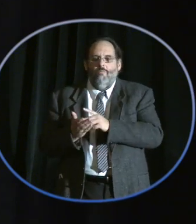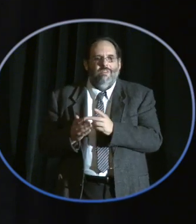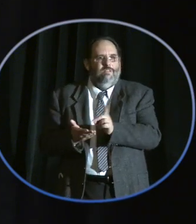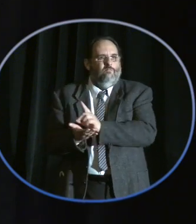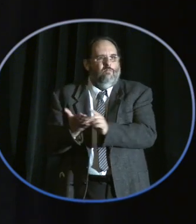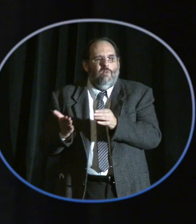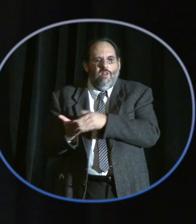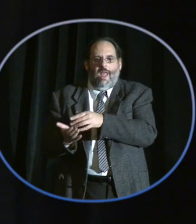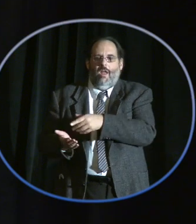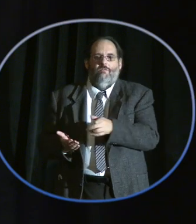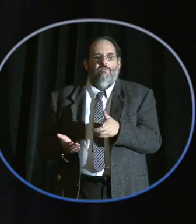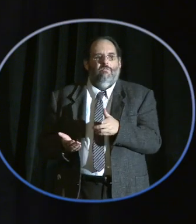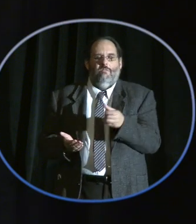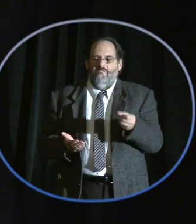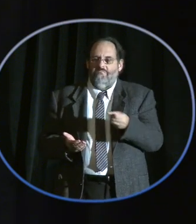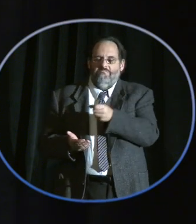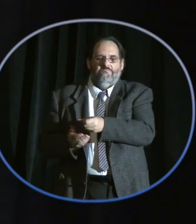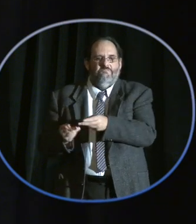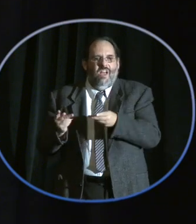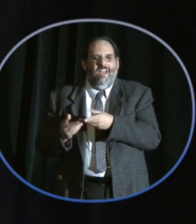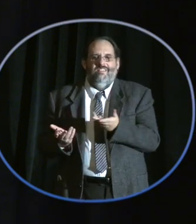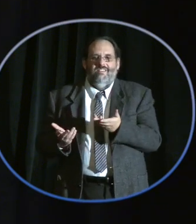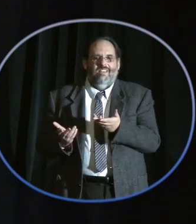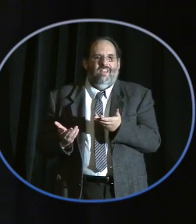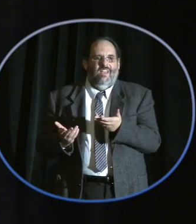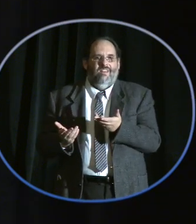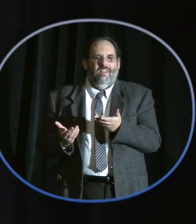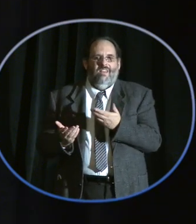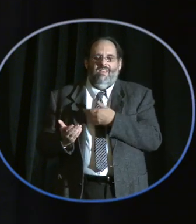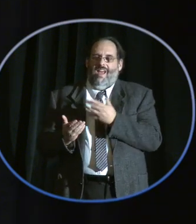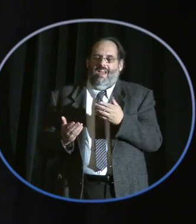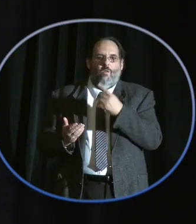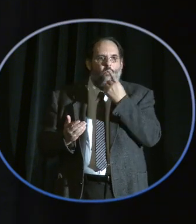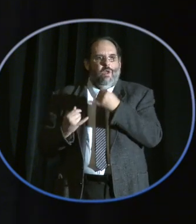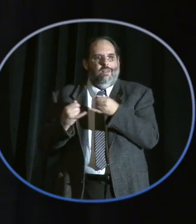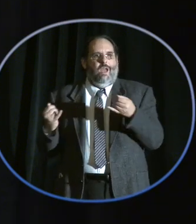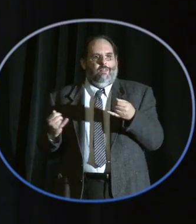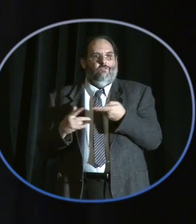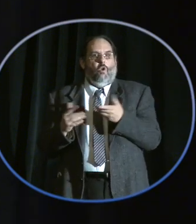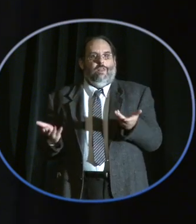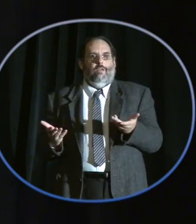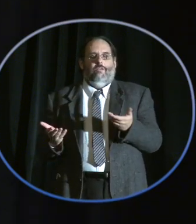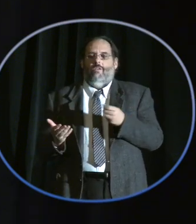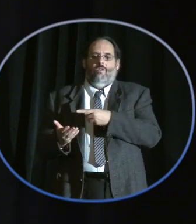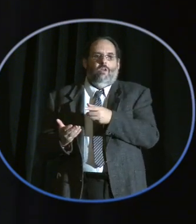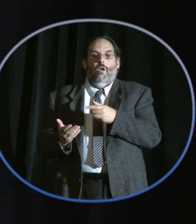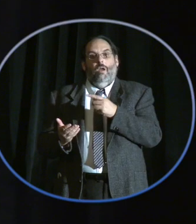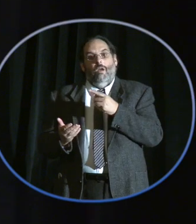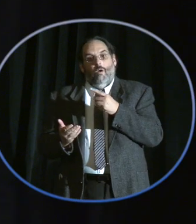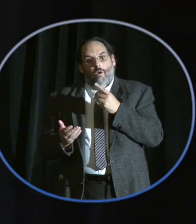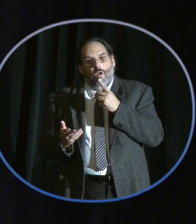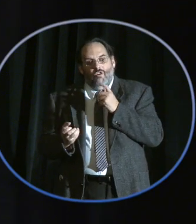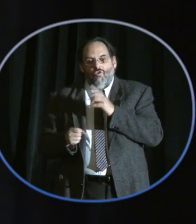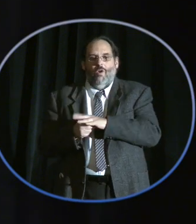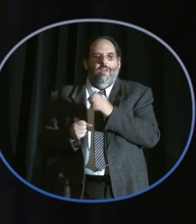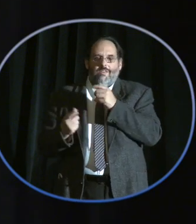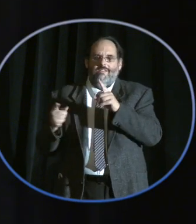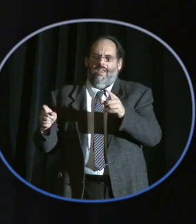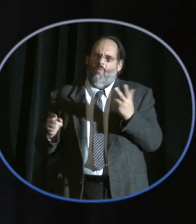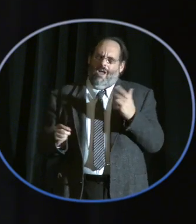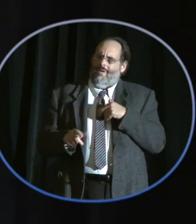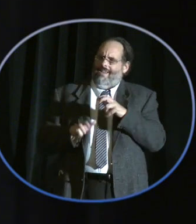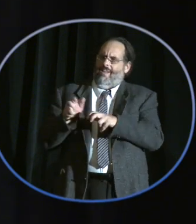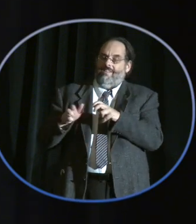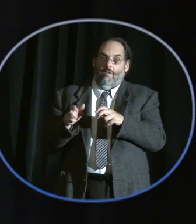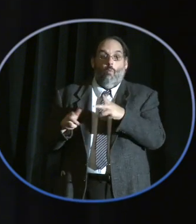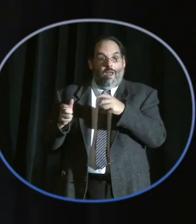were purposely put in places in the birthplace of redlining to make sure that they didn't succeed, why are they now being invested in so